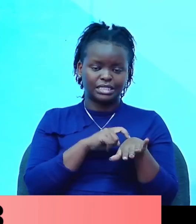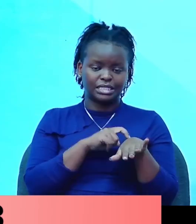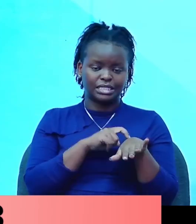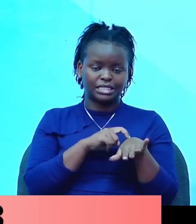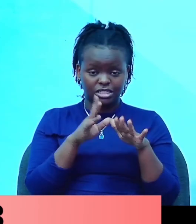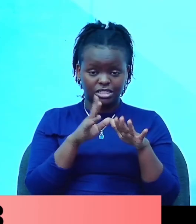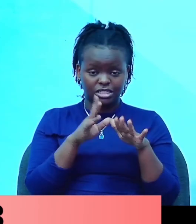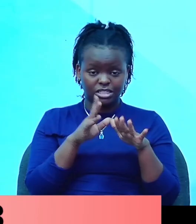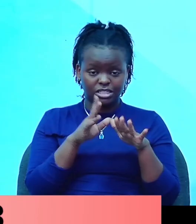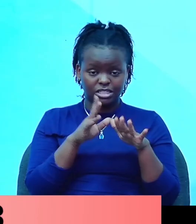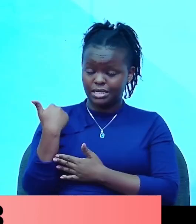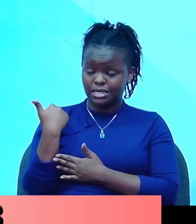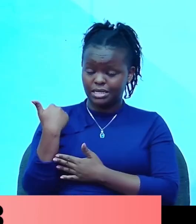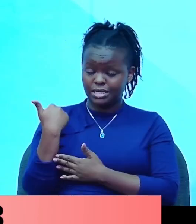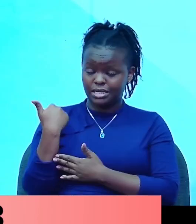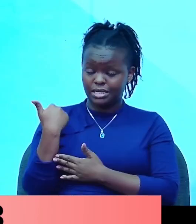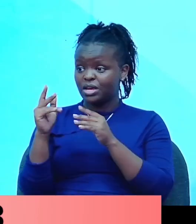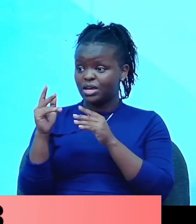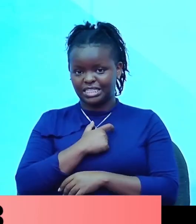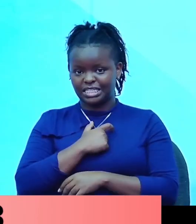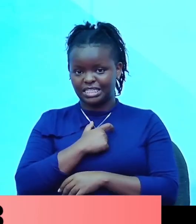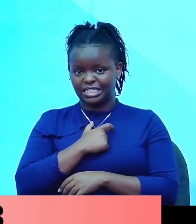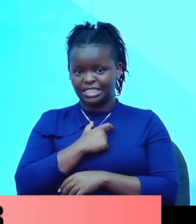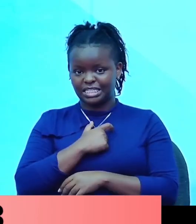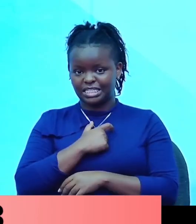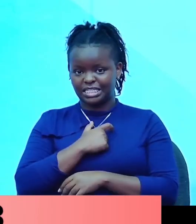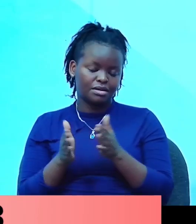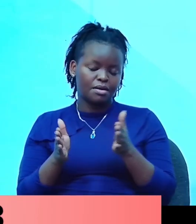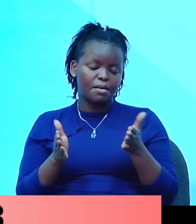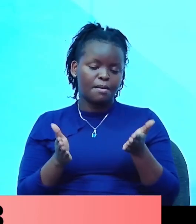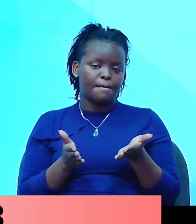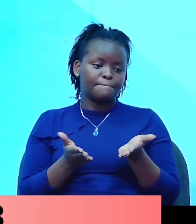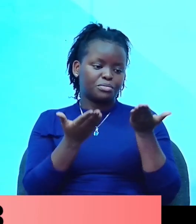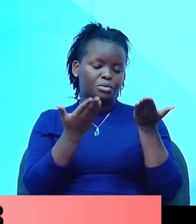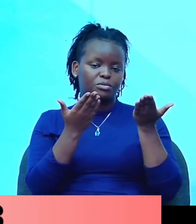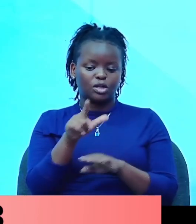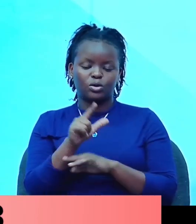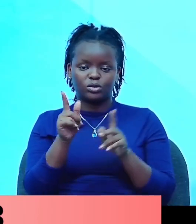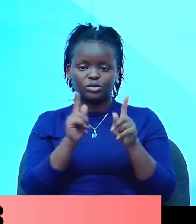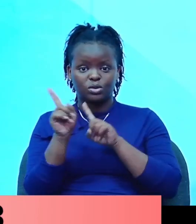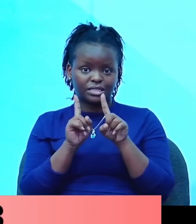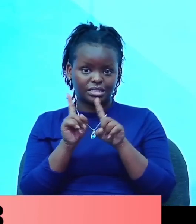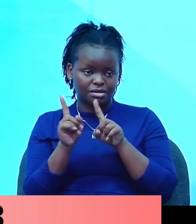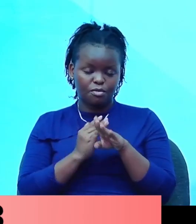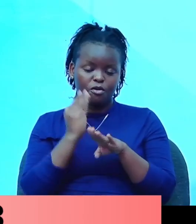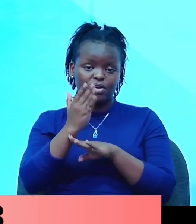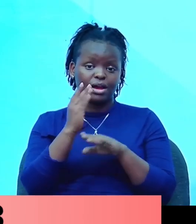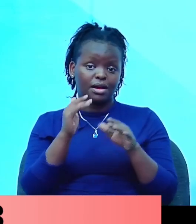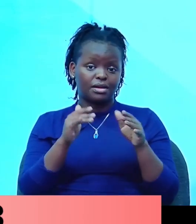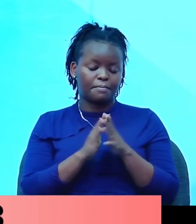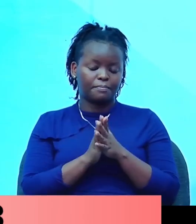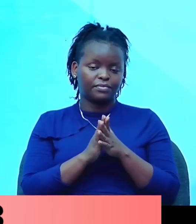they actually go and visit the parks. So we're also promoting local tourism. Exactly. So over and above the enjoyment,